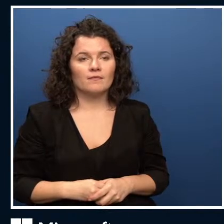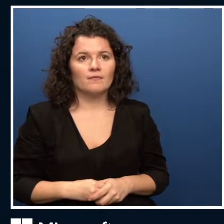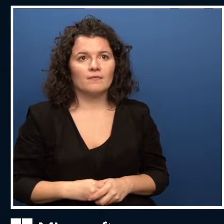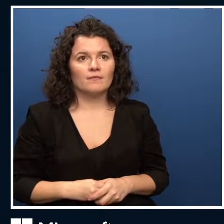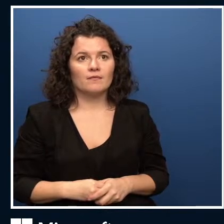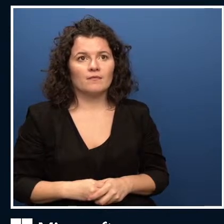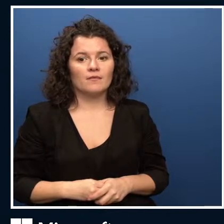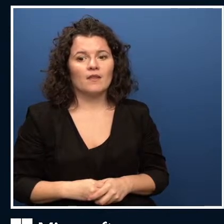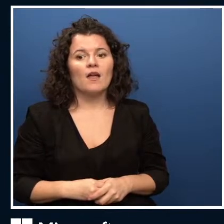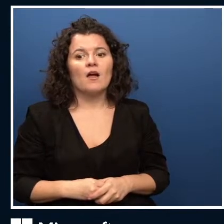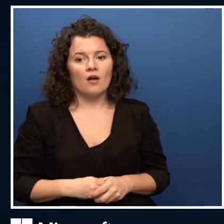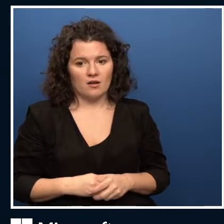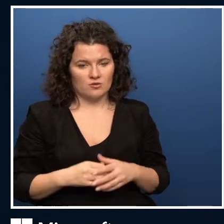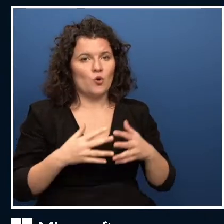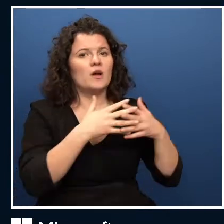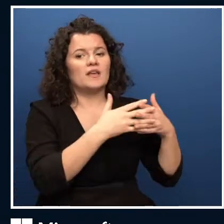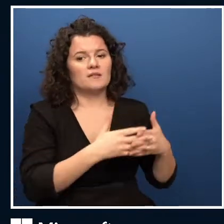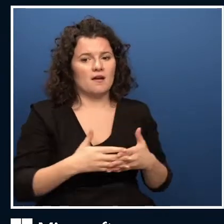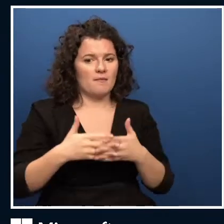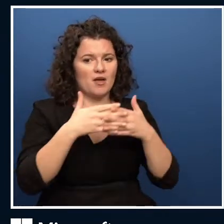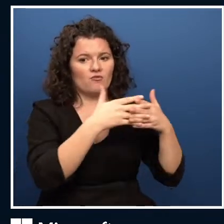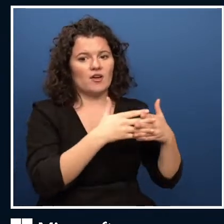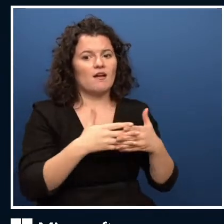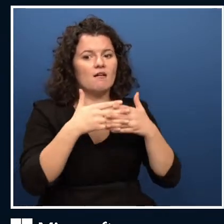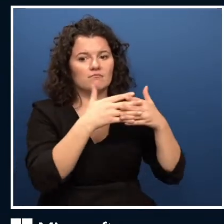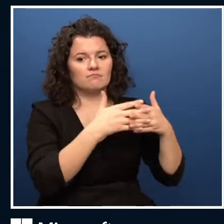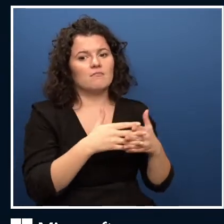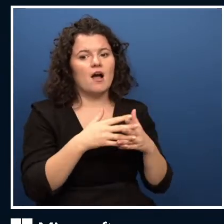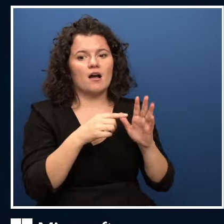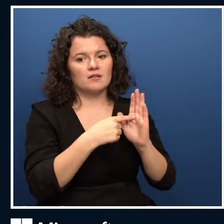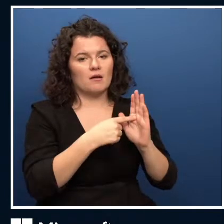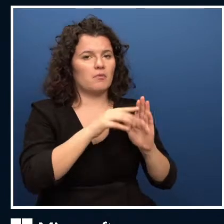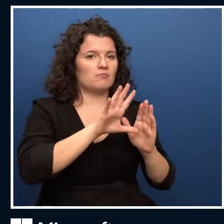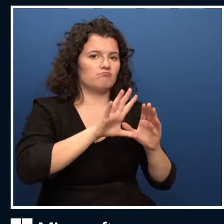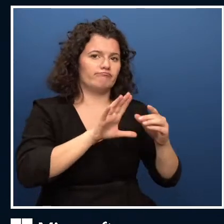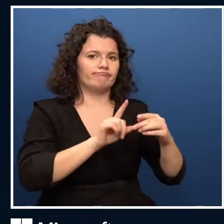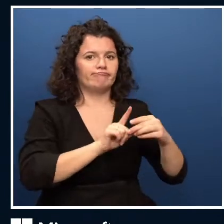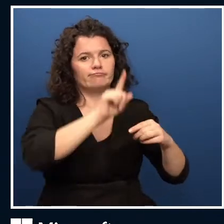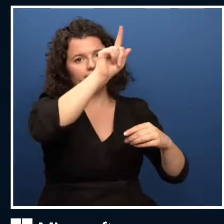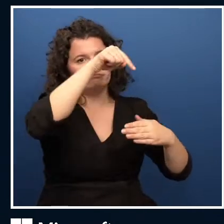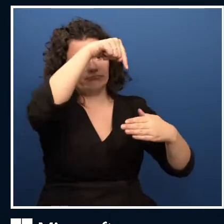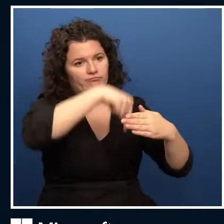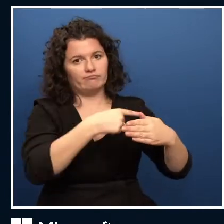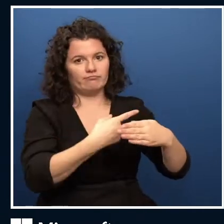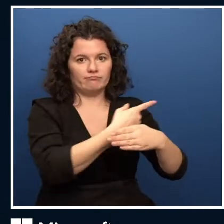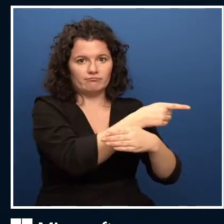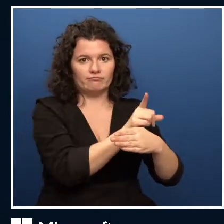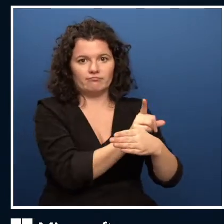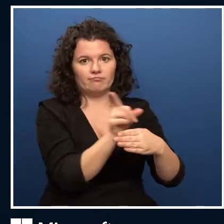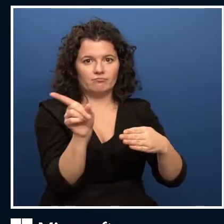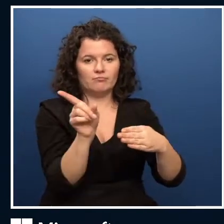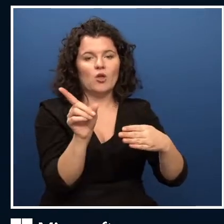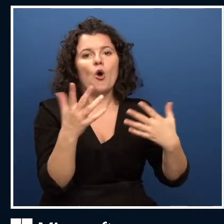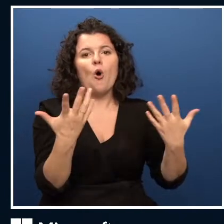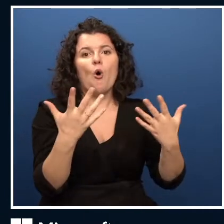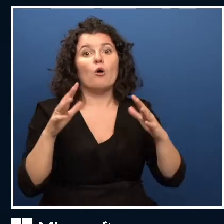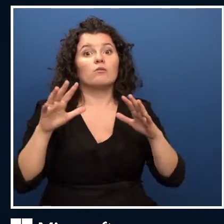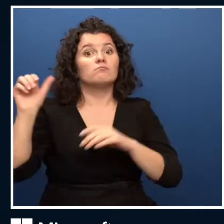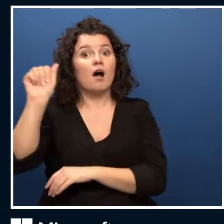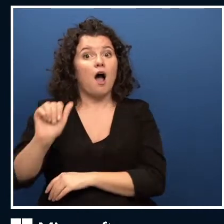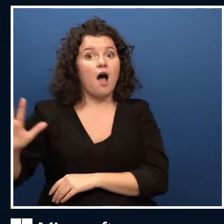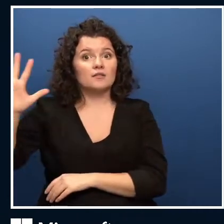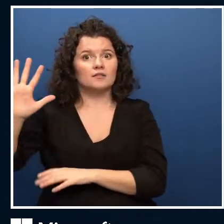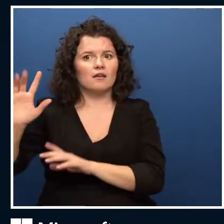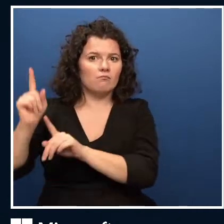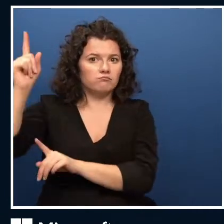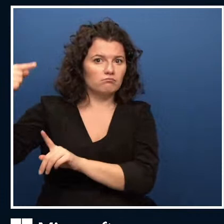US, and thus they have Asia and others, to name a few. Yeah, so you can